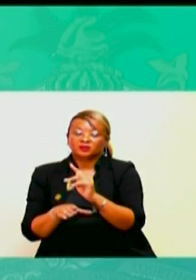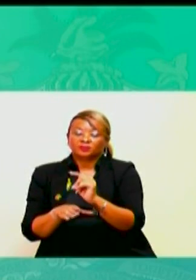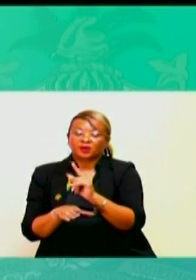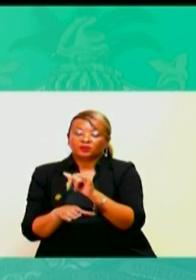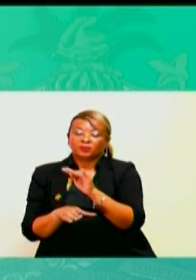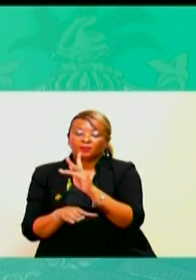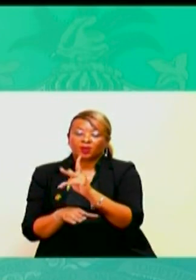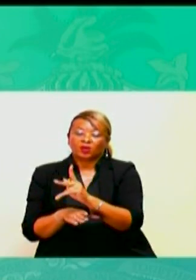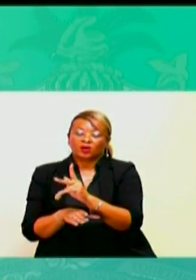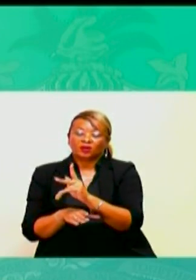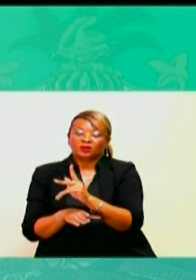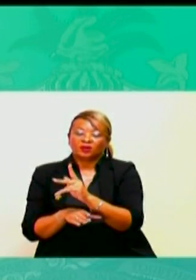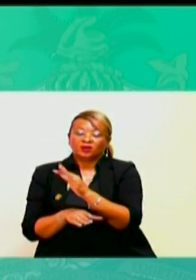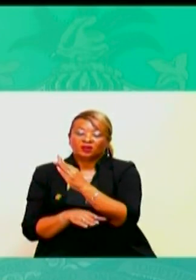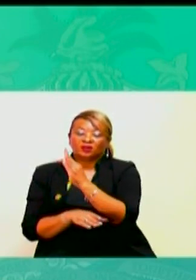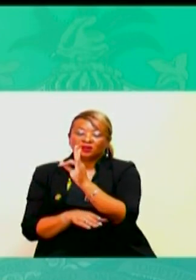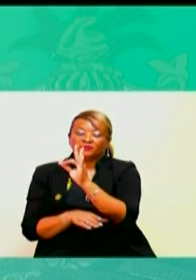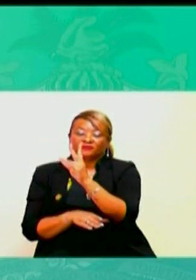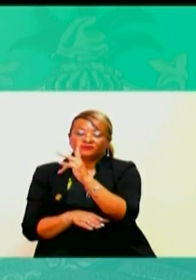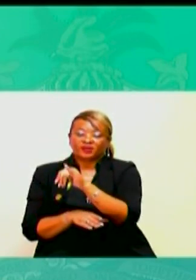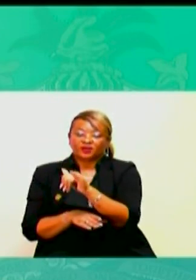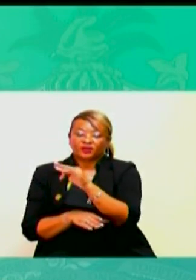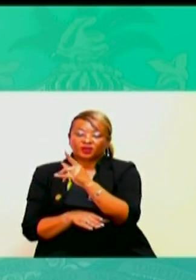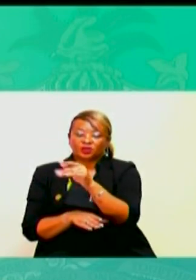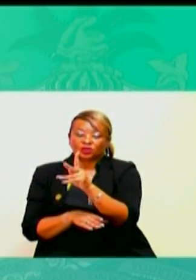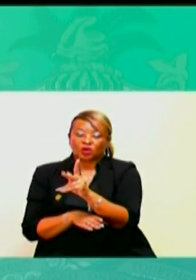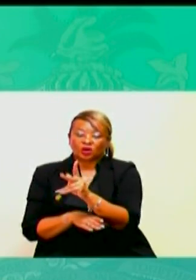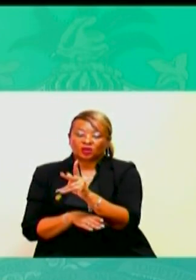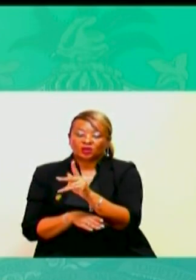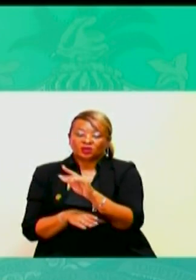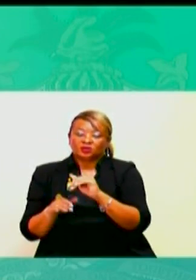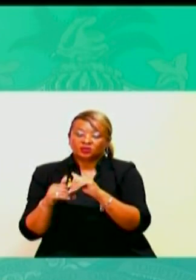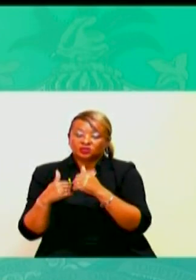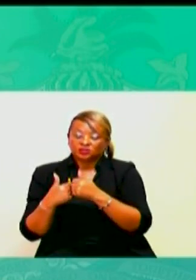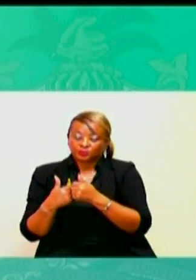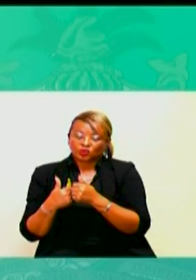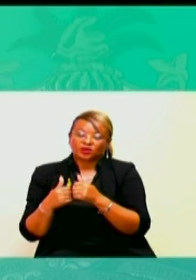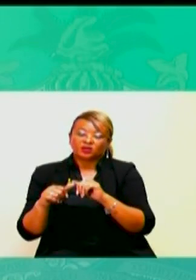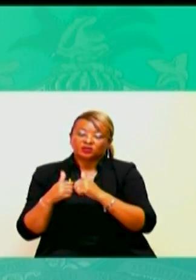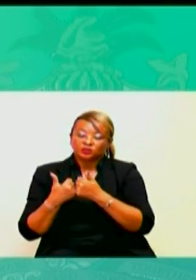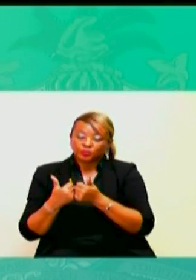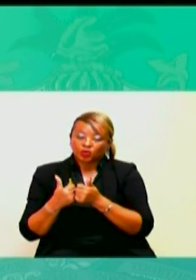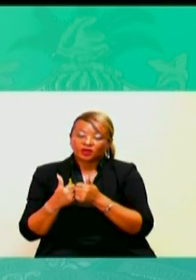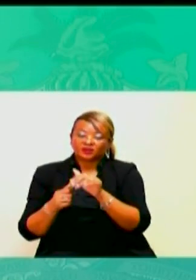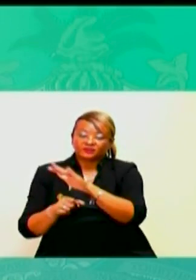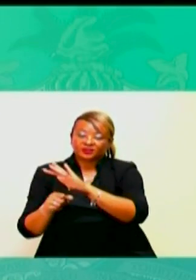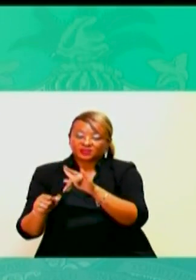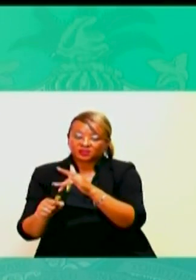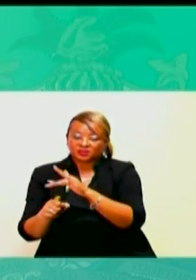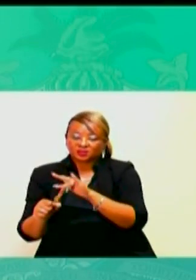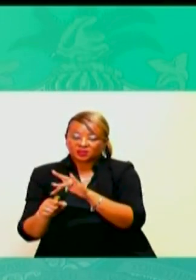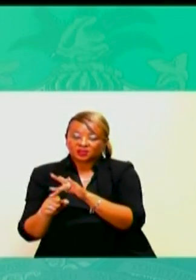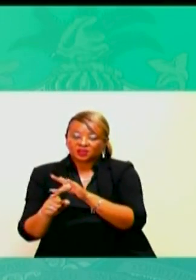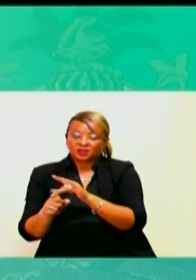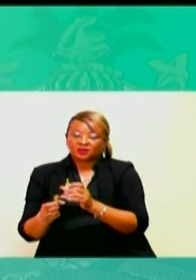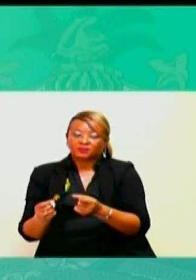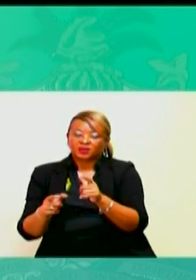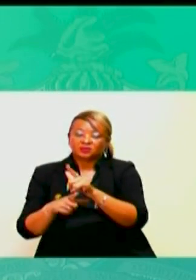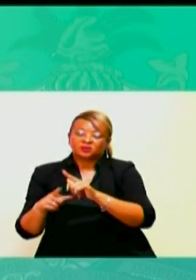Turtle Key Ferry Dock, repairs to the sporting facilities, and the much crown land